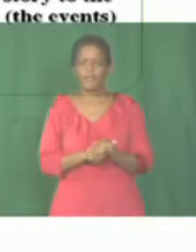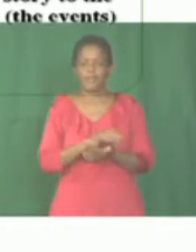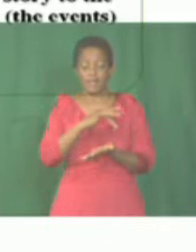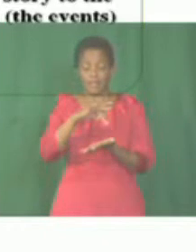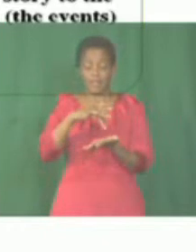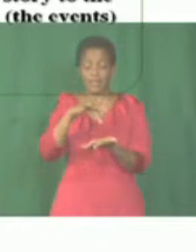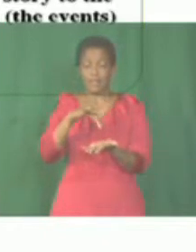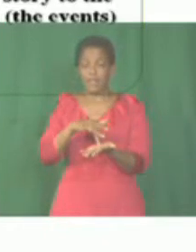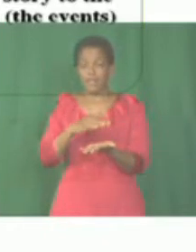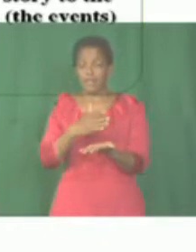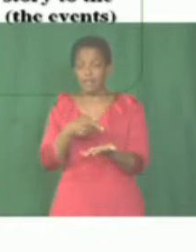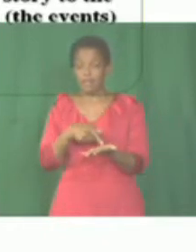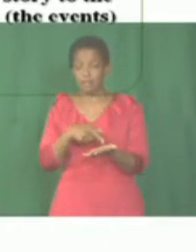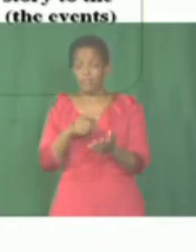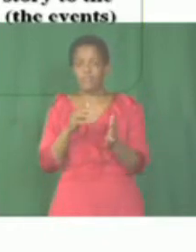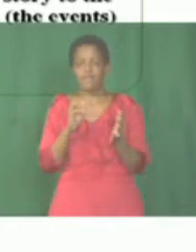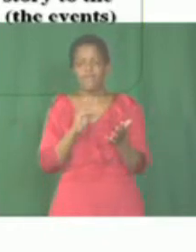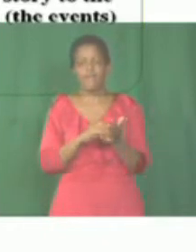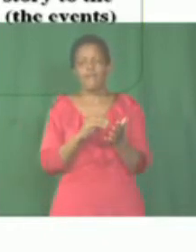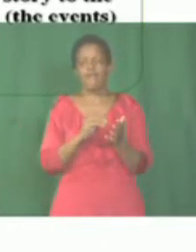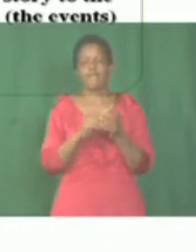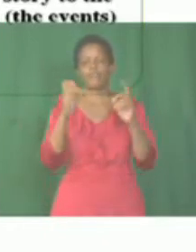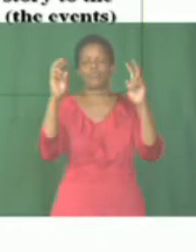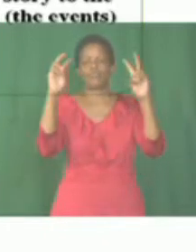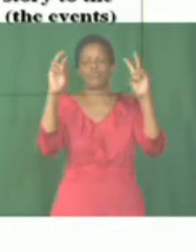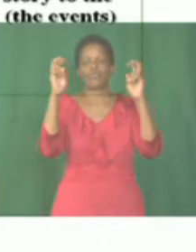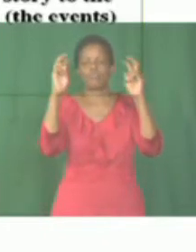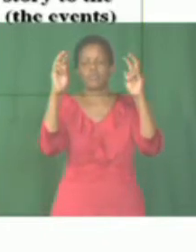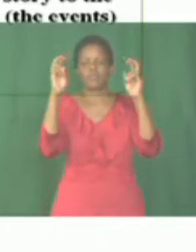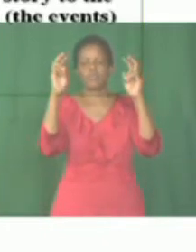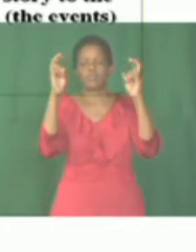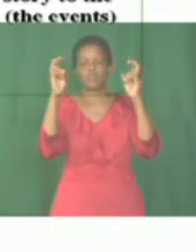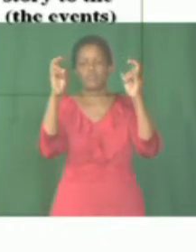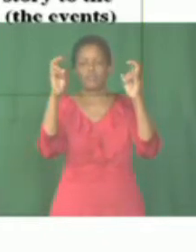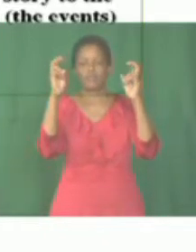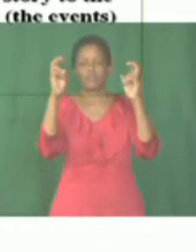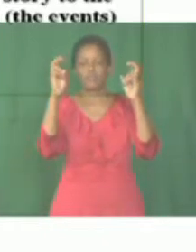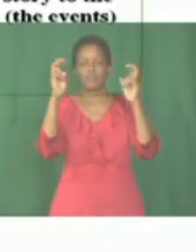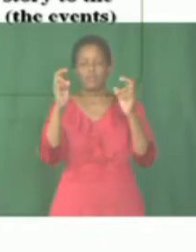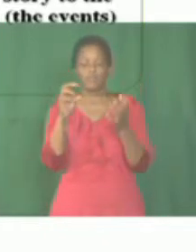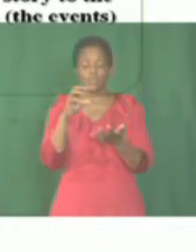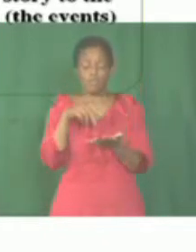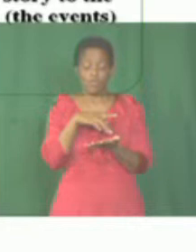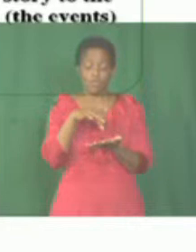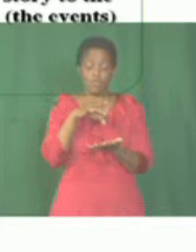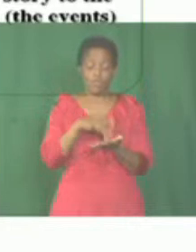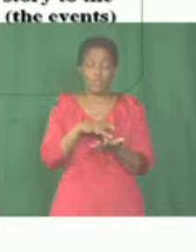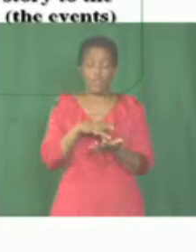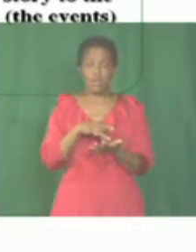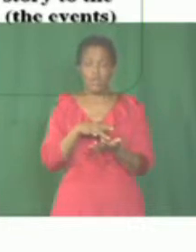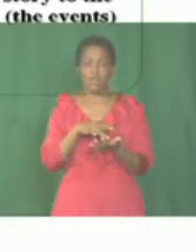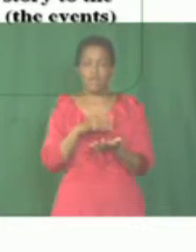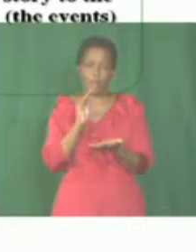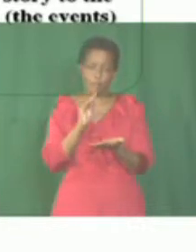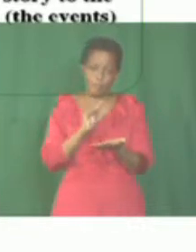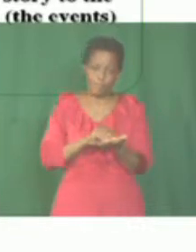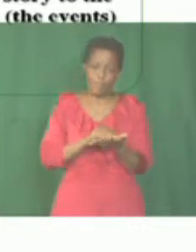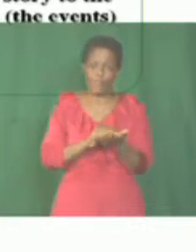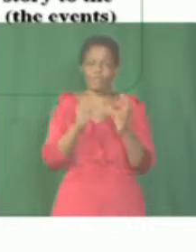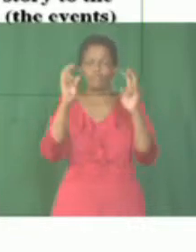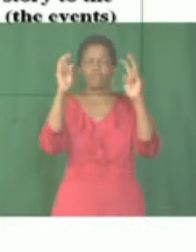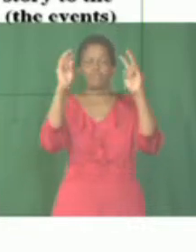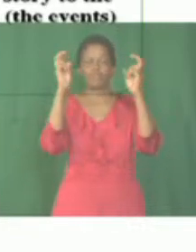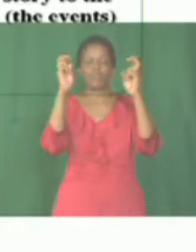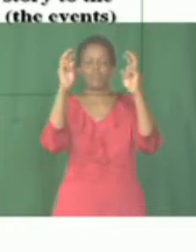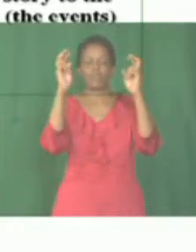we have got the topic. So it means, therefore, in the middle, make sure you put the topic or the title of the